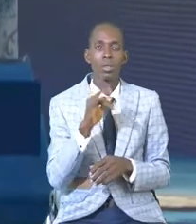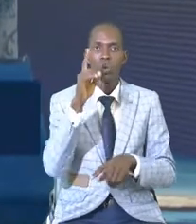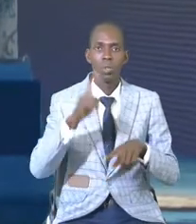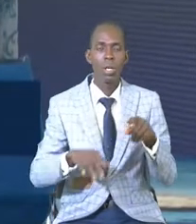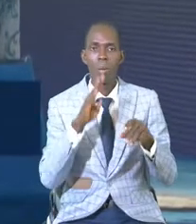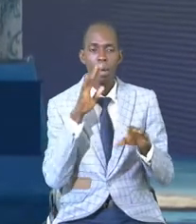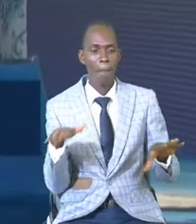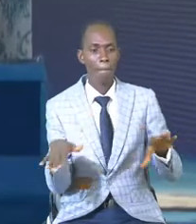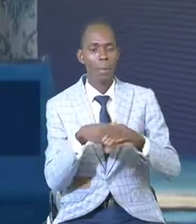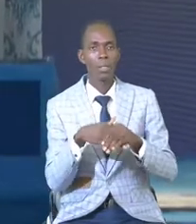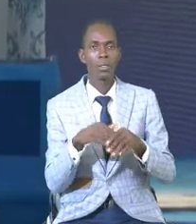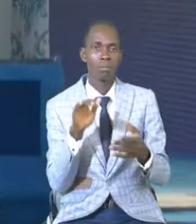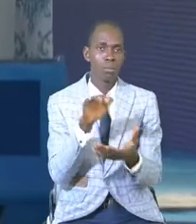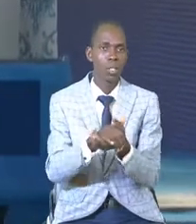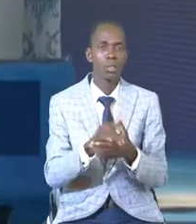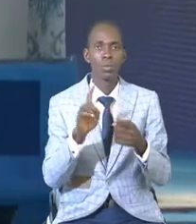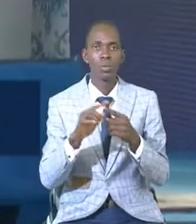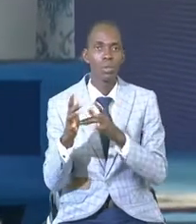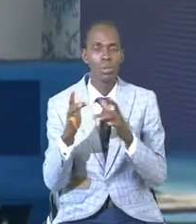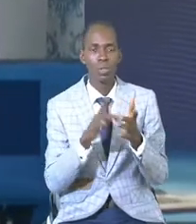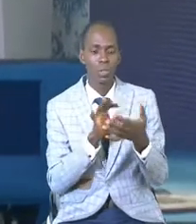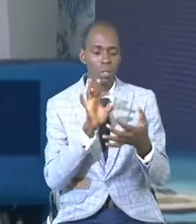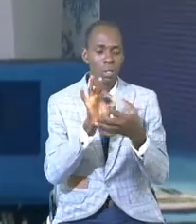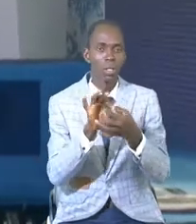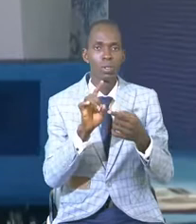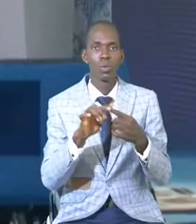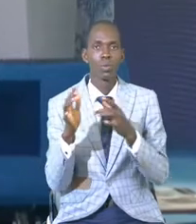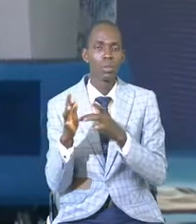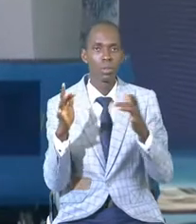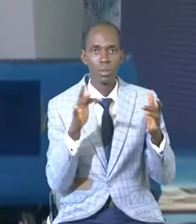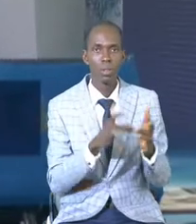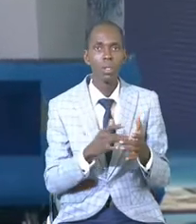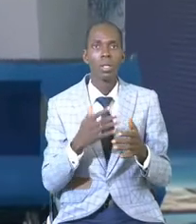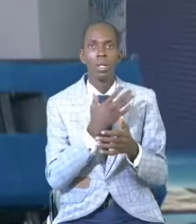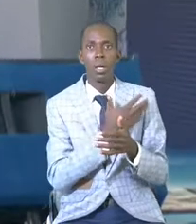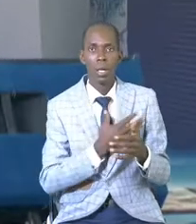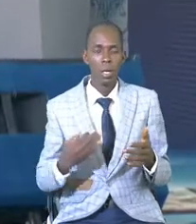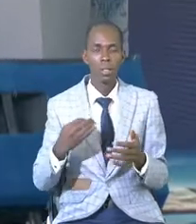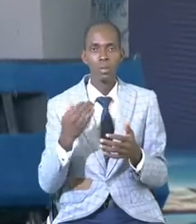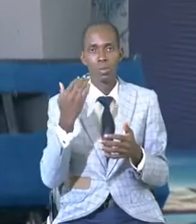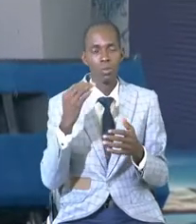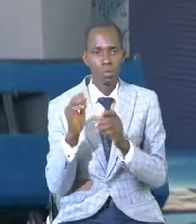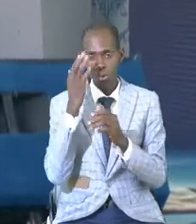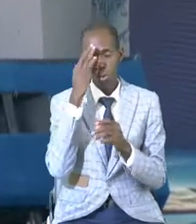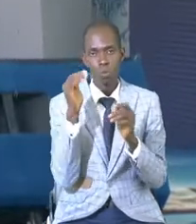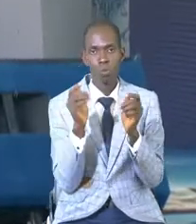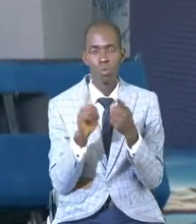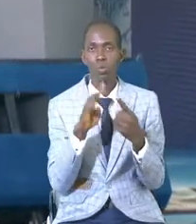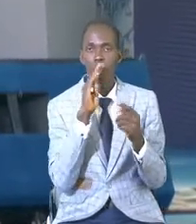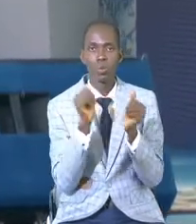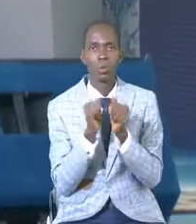Jesus, connected to Jesus, affiliated to Jesus, identified with Jesus, and not